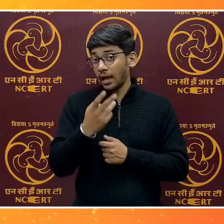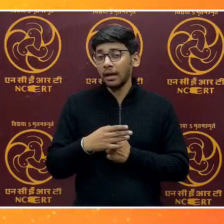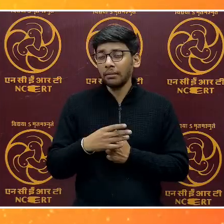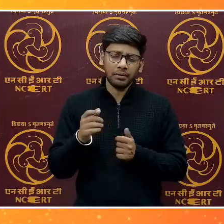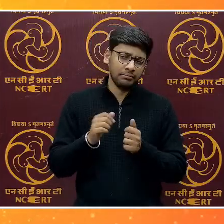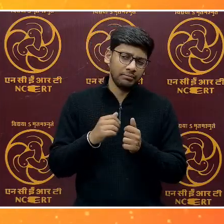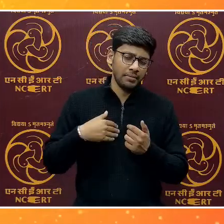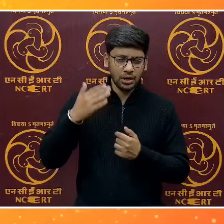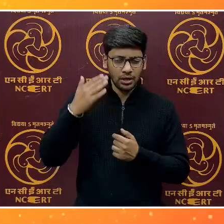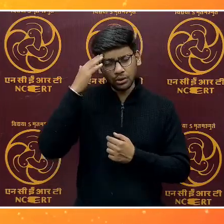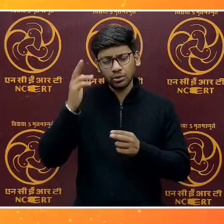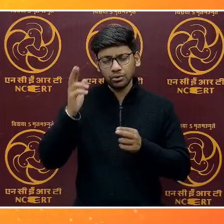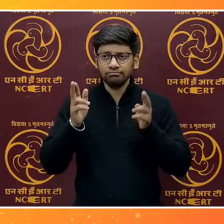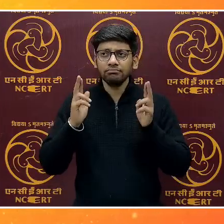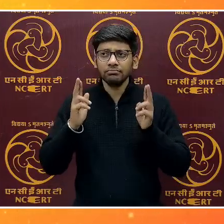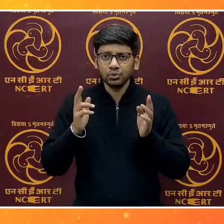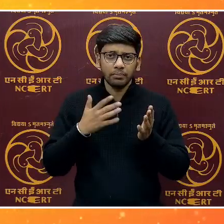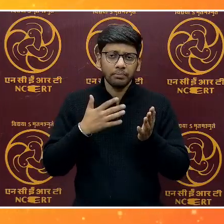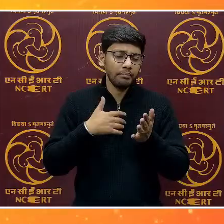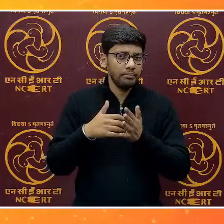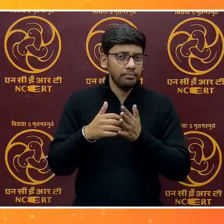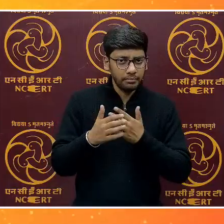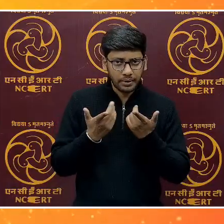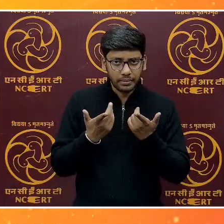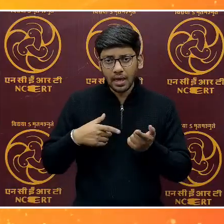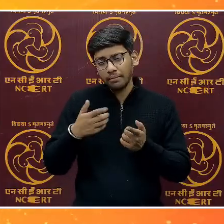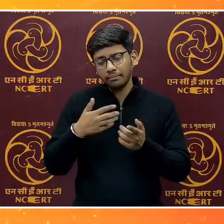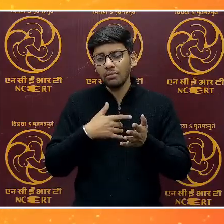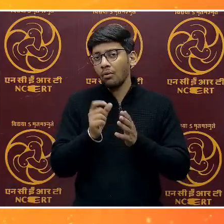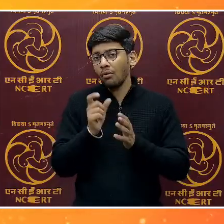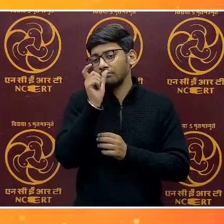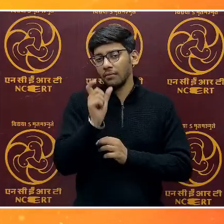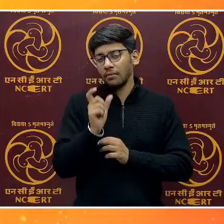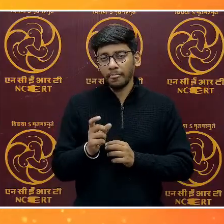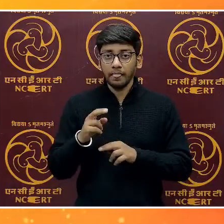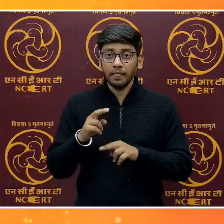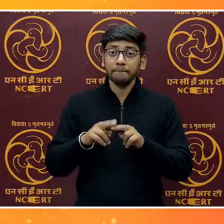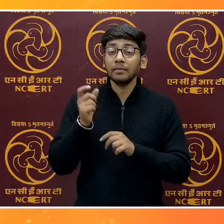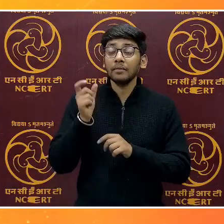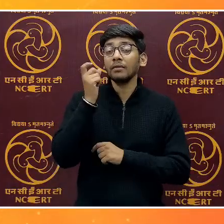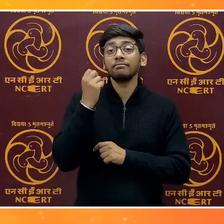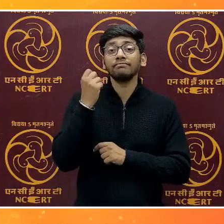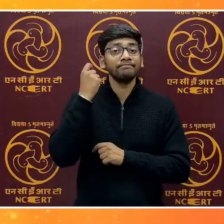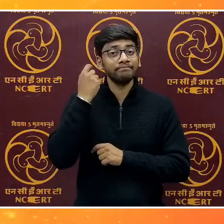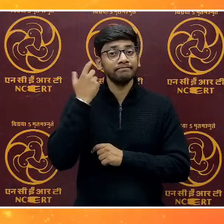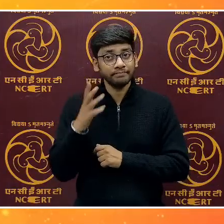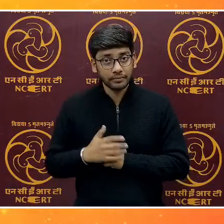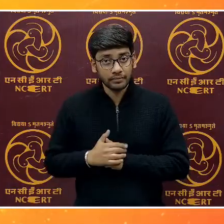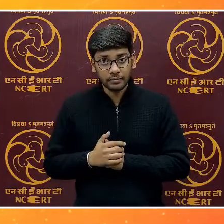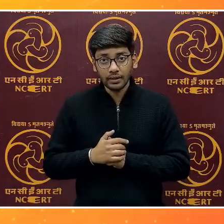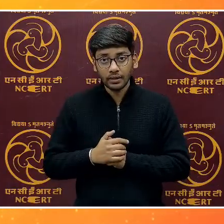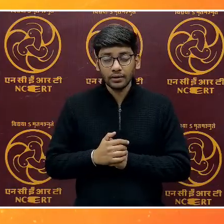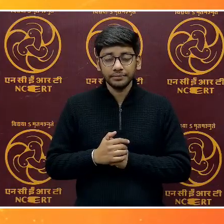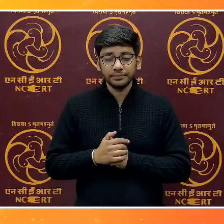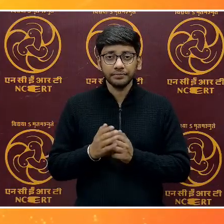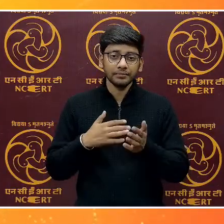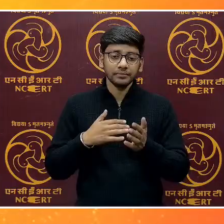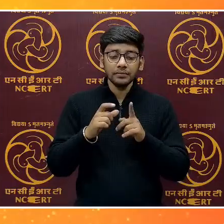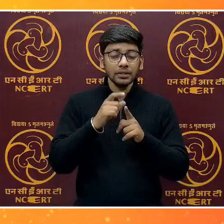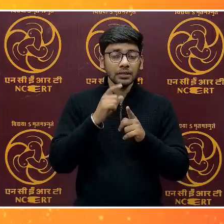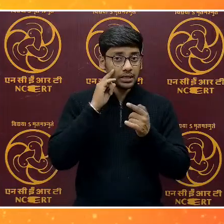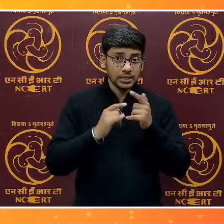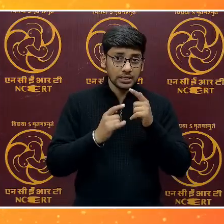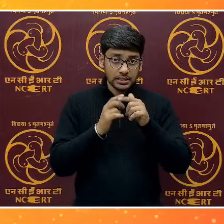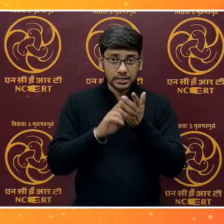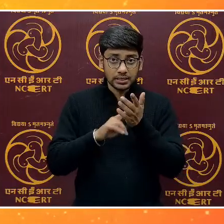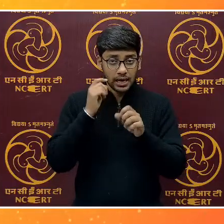these three words which were wonder, peep and the third one? Third one is distant. Yes, distant. So